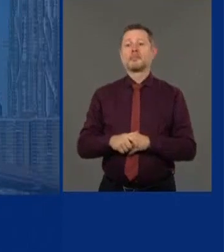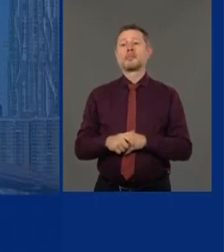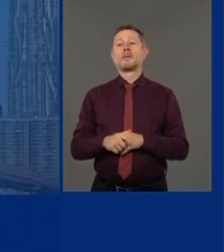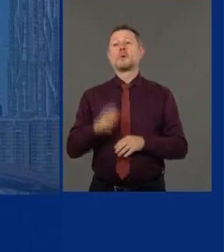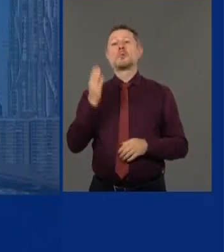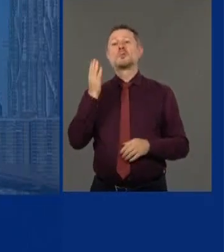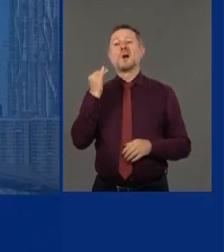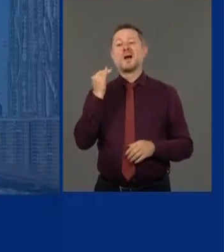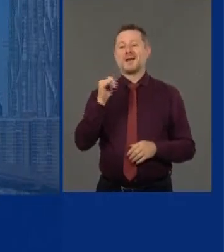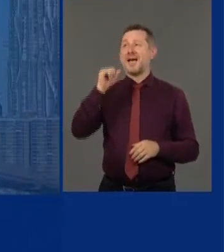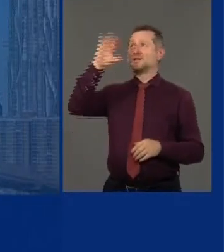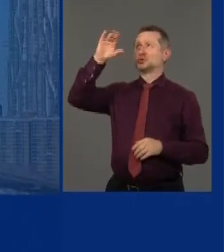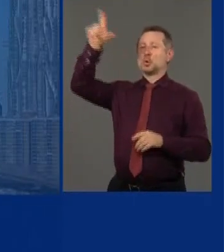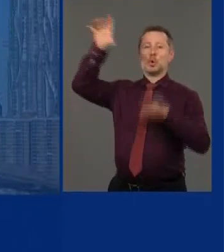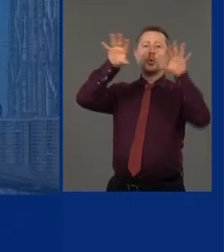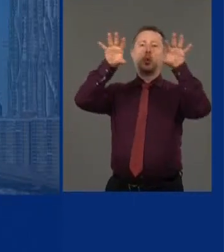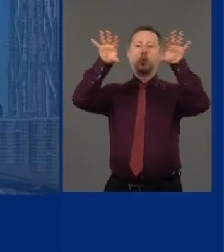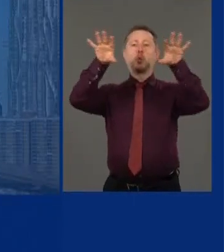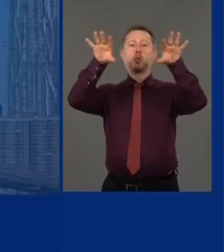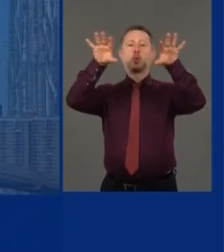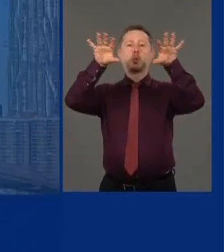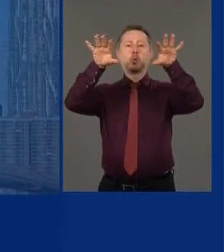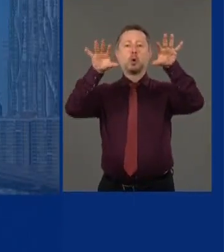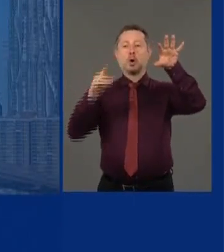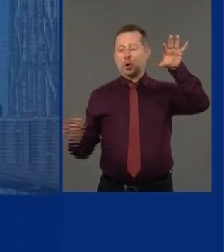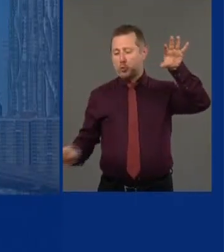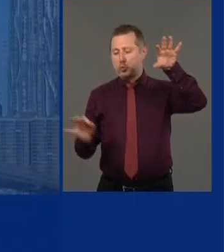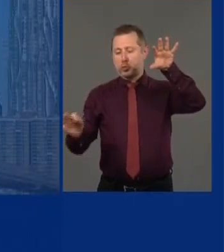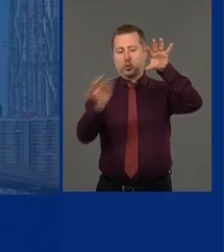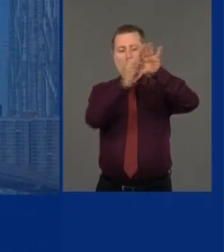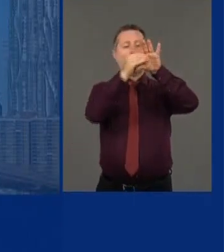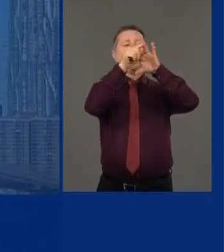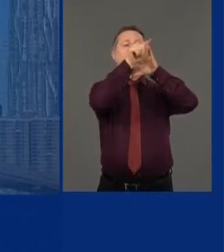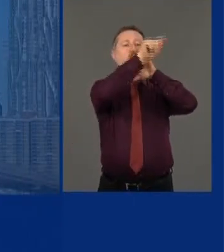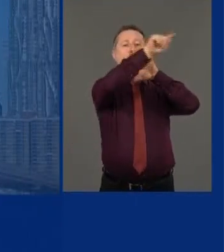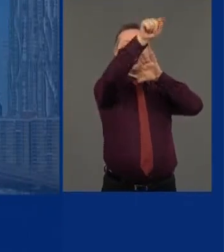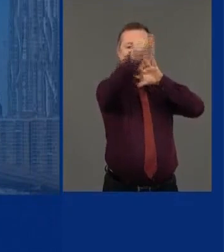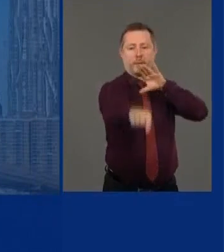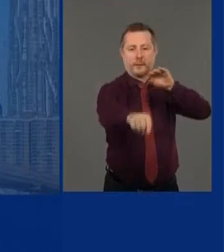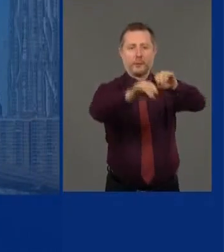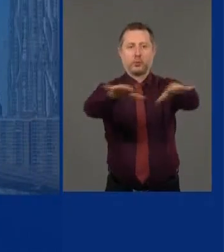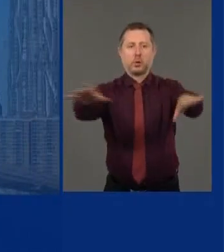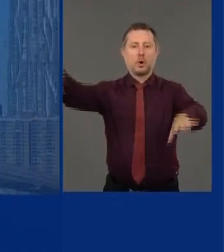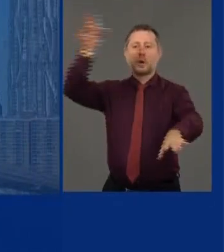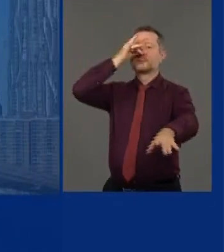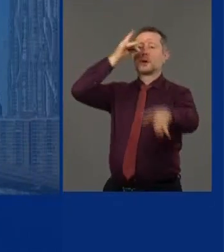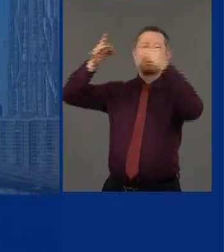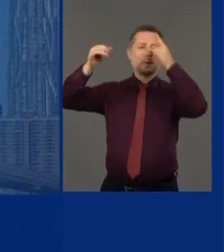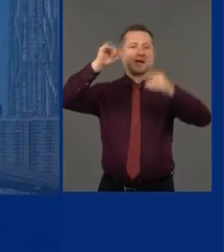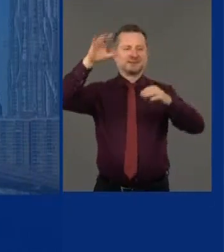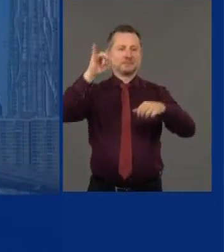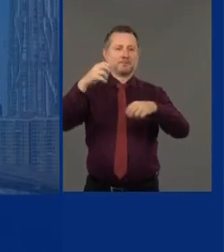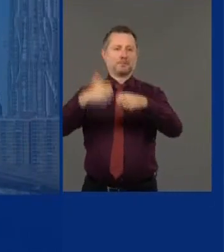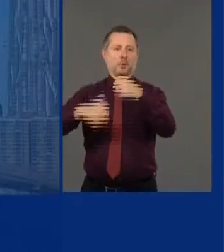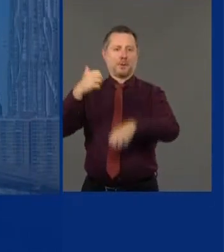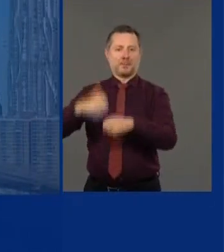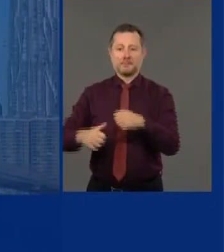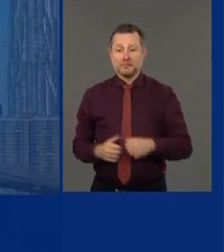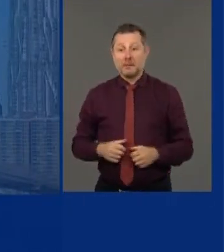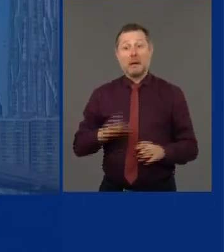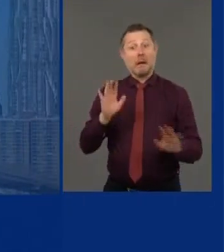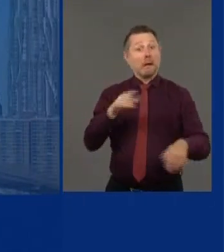air-conditioned systems. So we know that indoor dining has been problematic. Outdoor